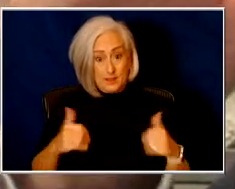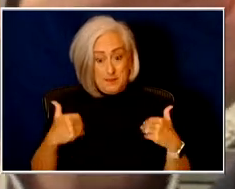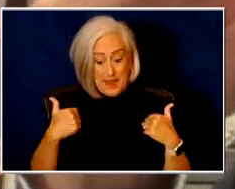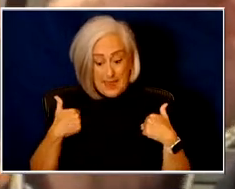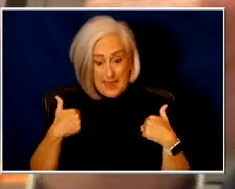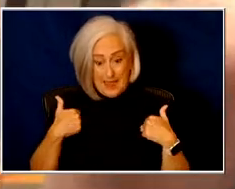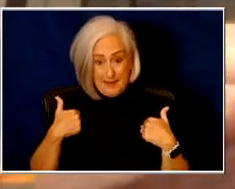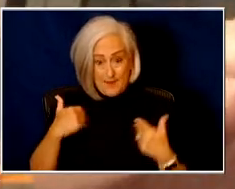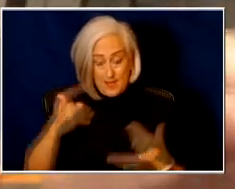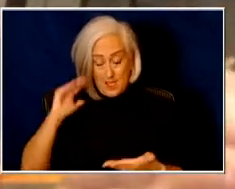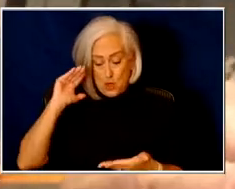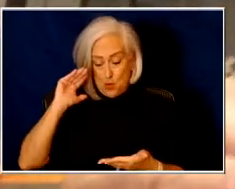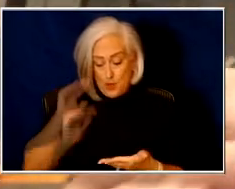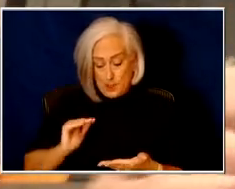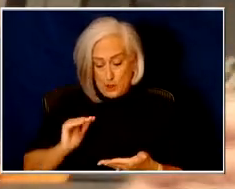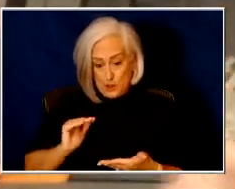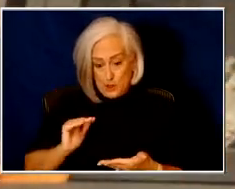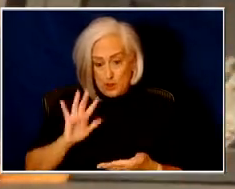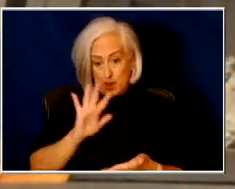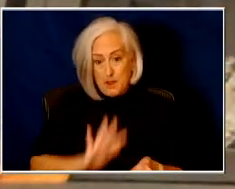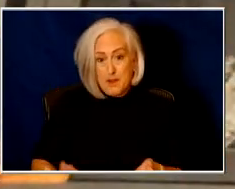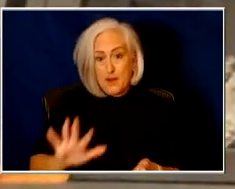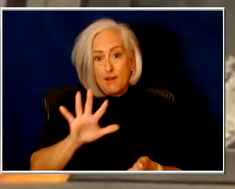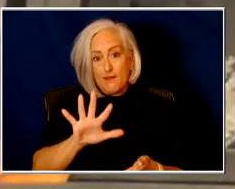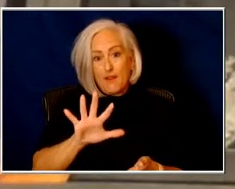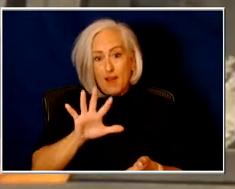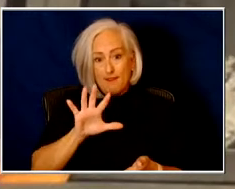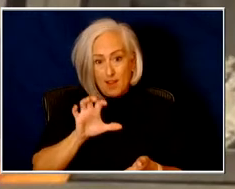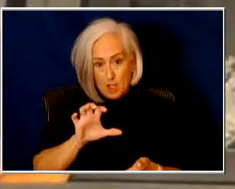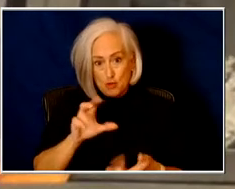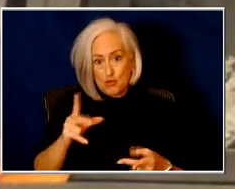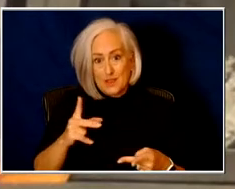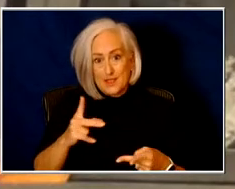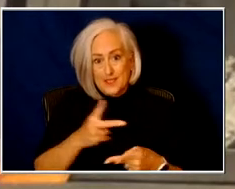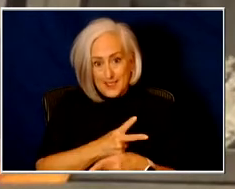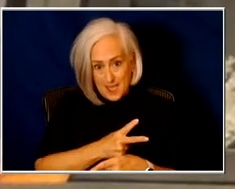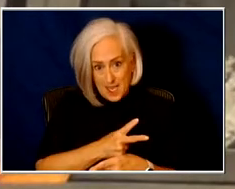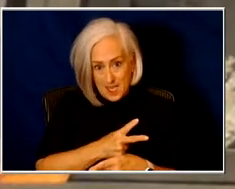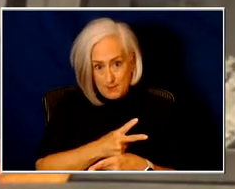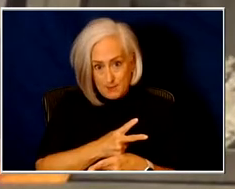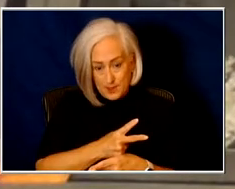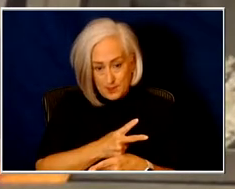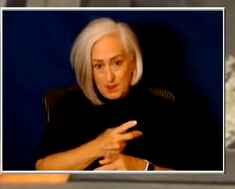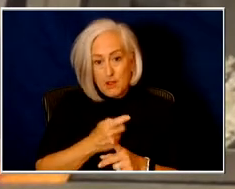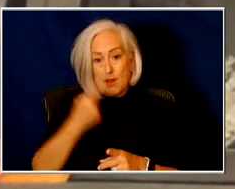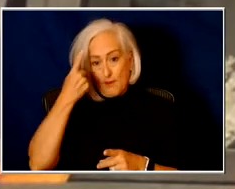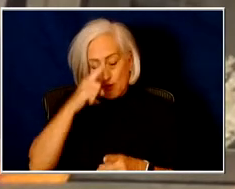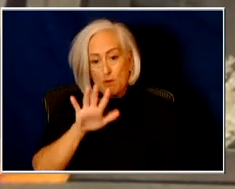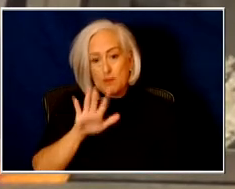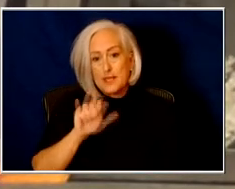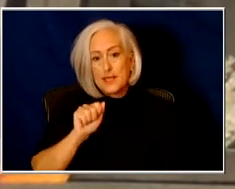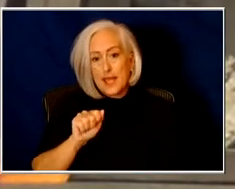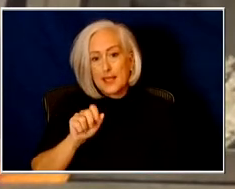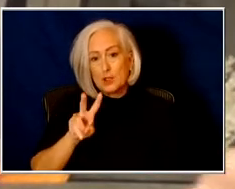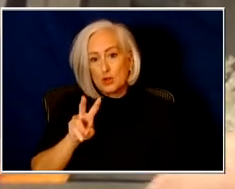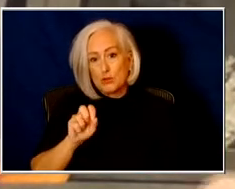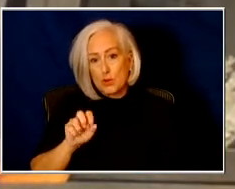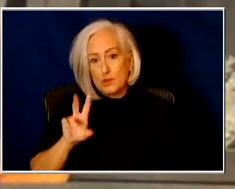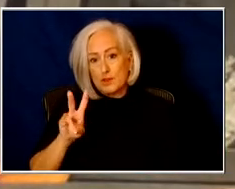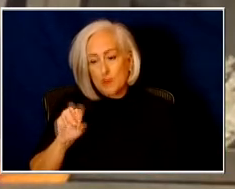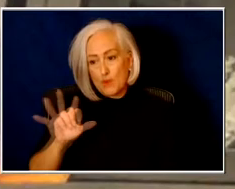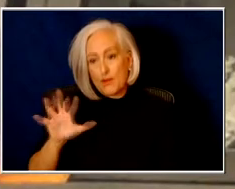decreased about 500 fold in the face of ba 2.75.2